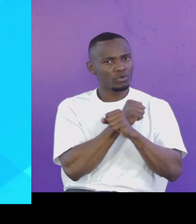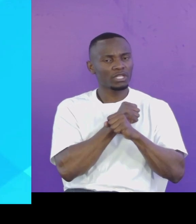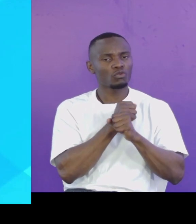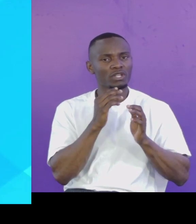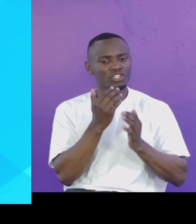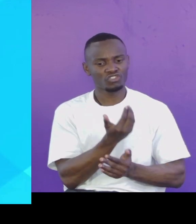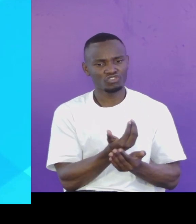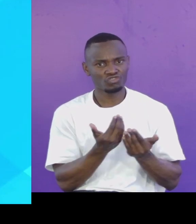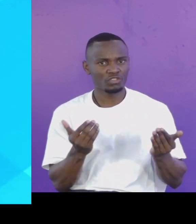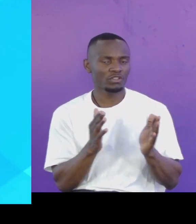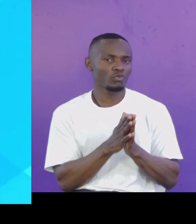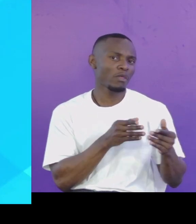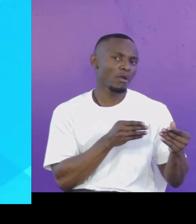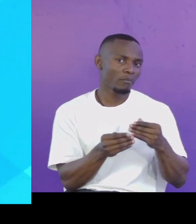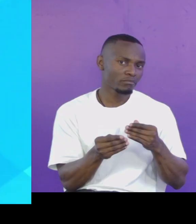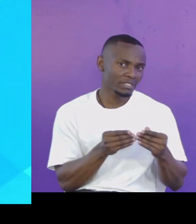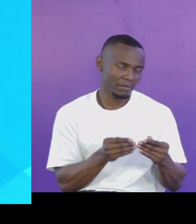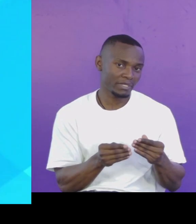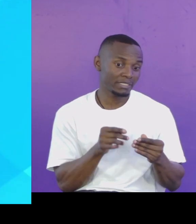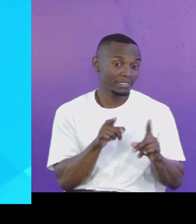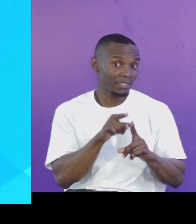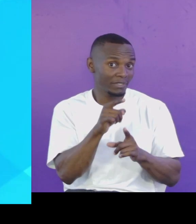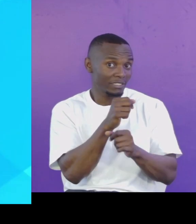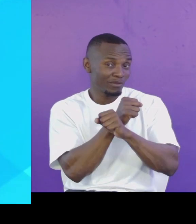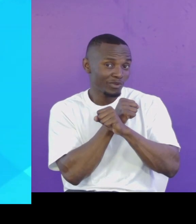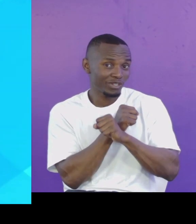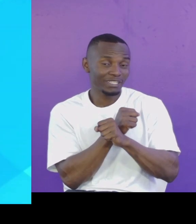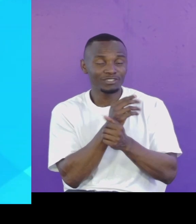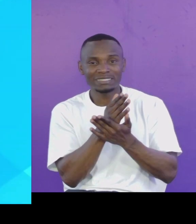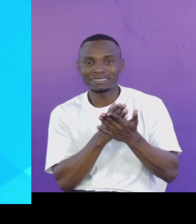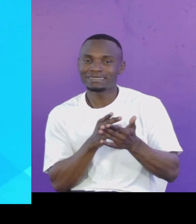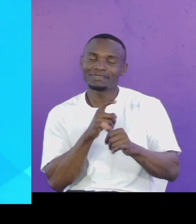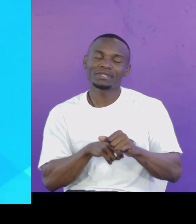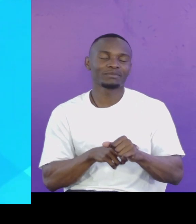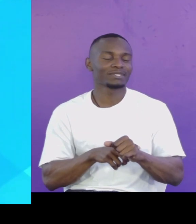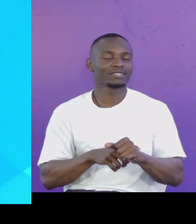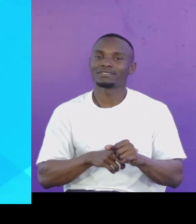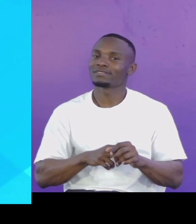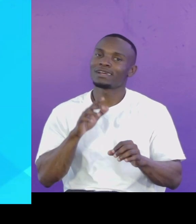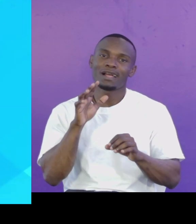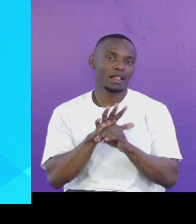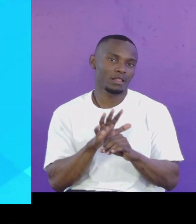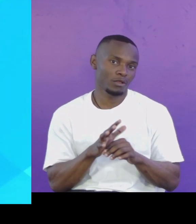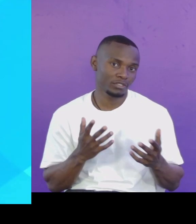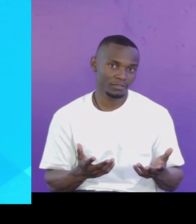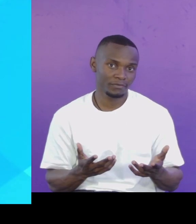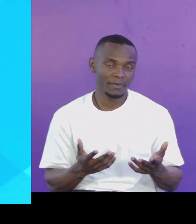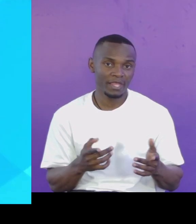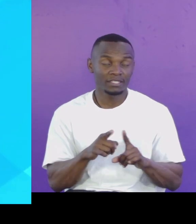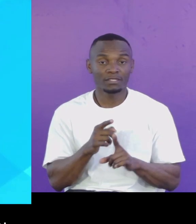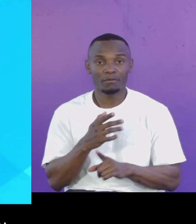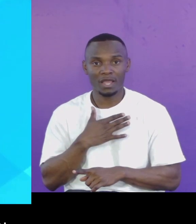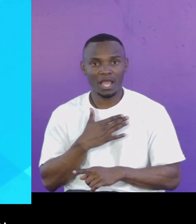disability, and that protection it's sometimes it's too much. Also, you find that our